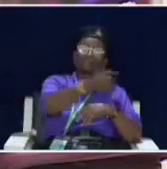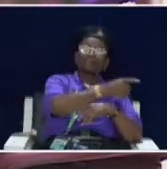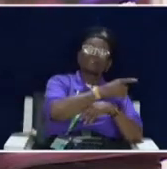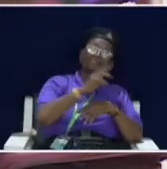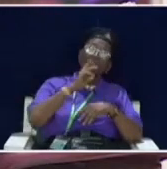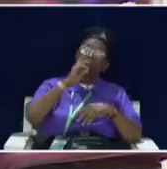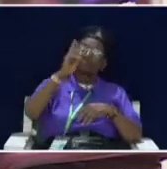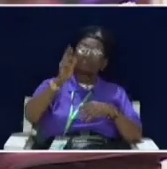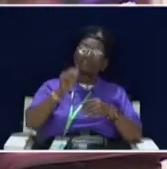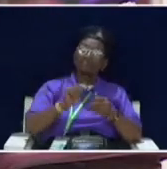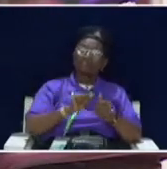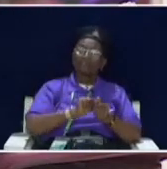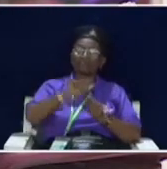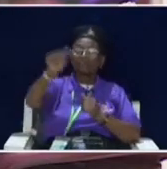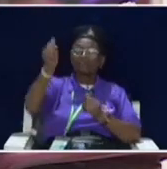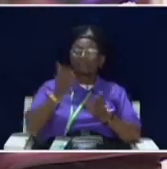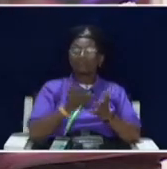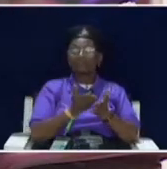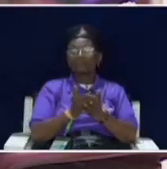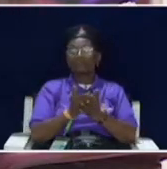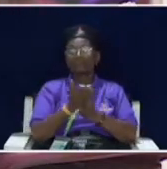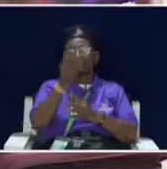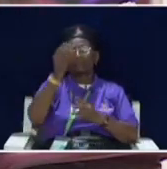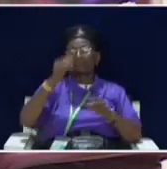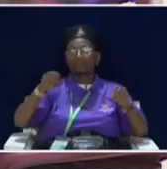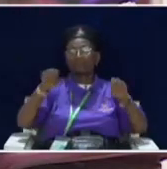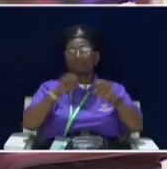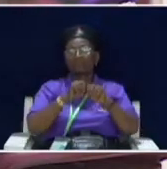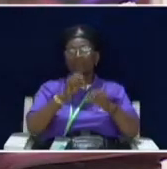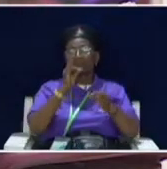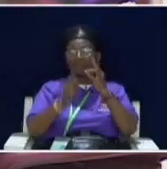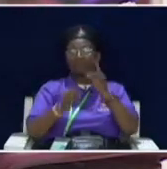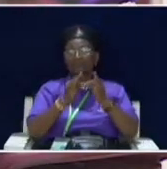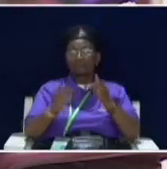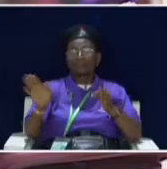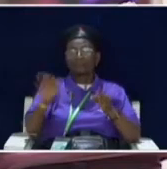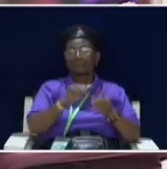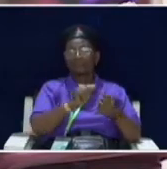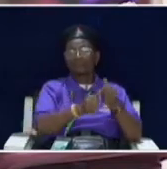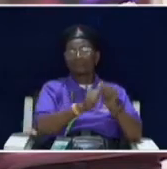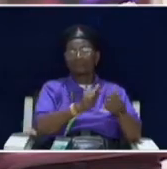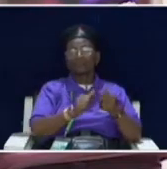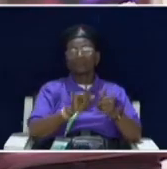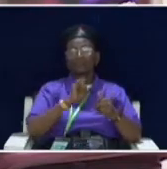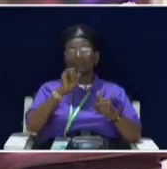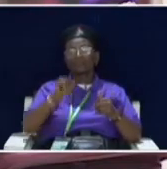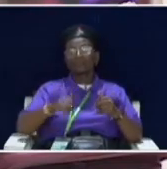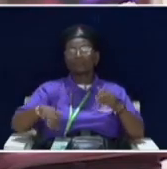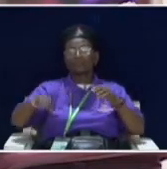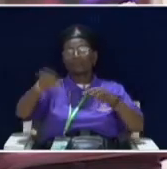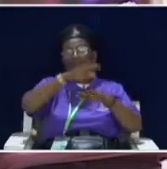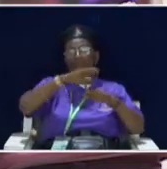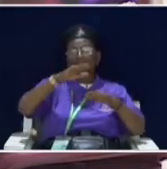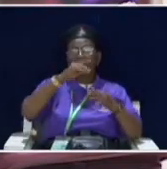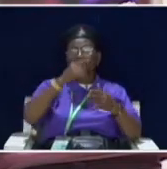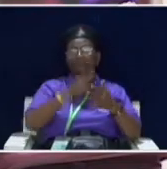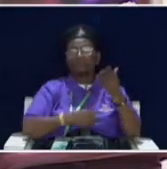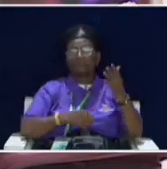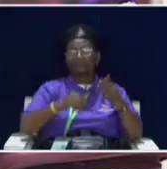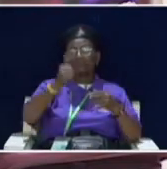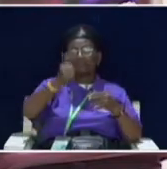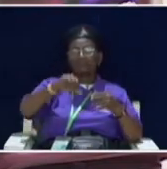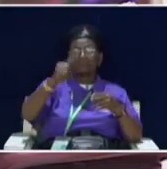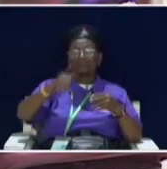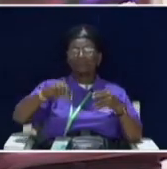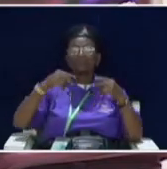through. Even if your problem is beyond what any pastor can